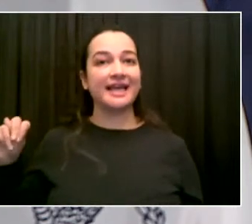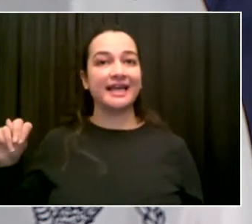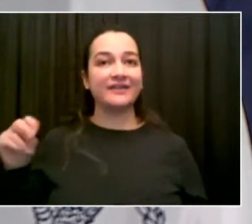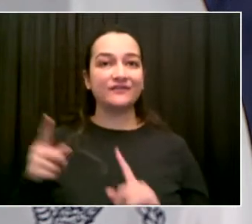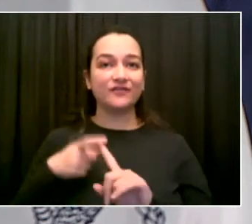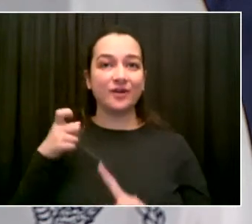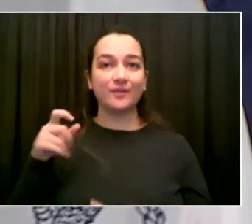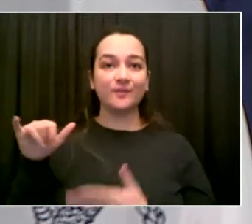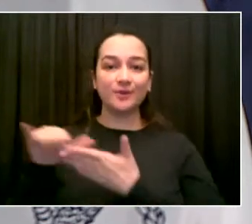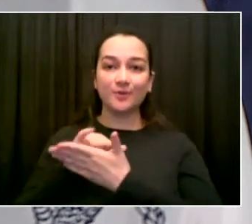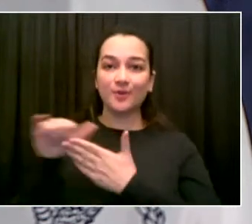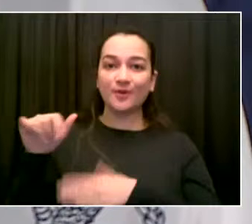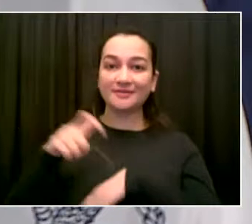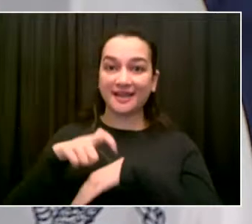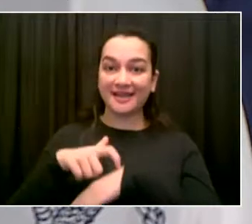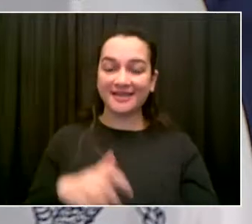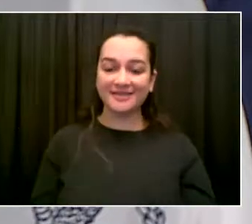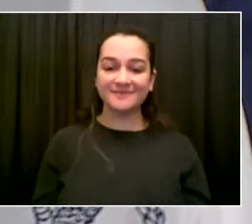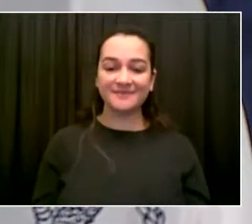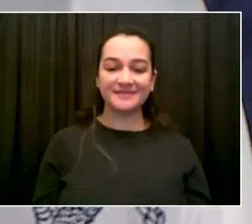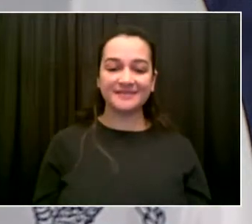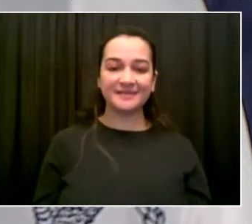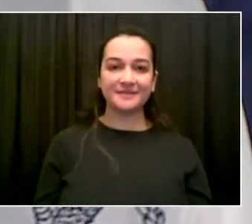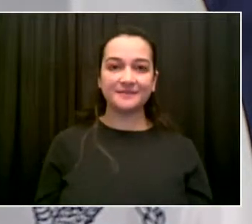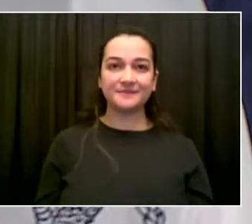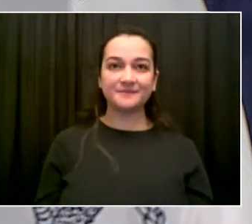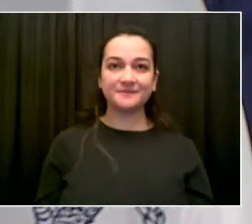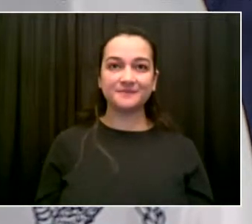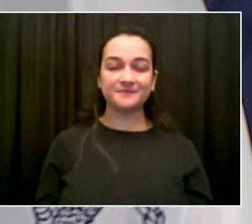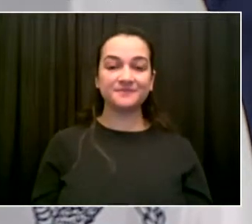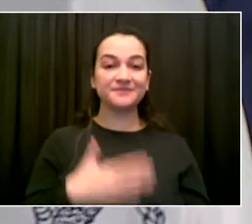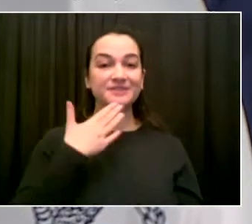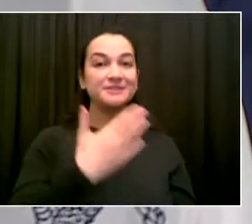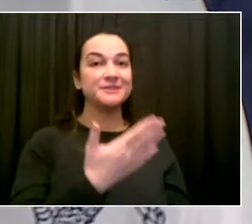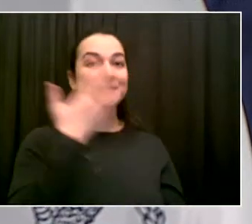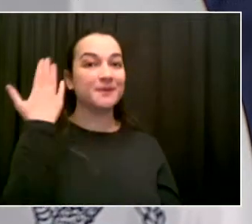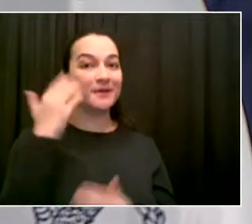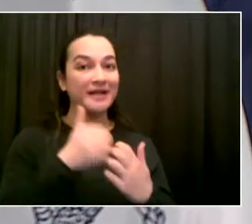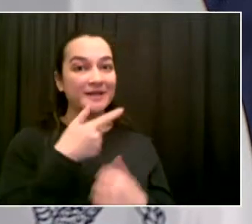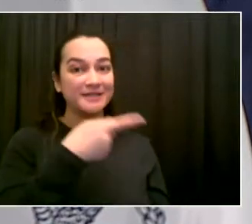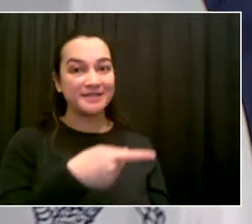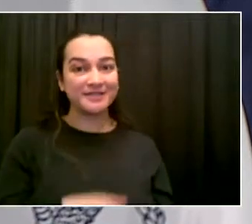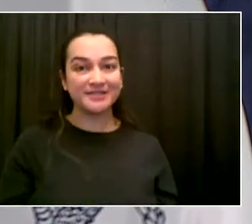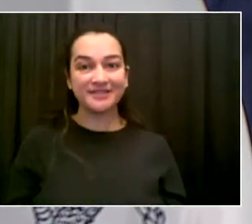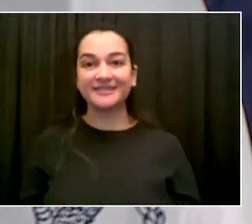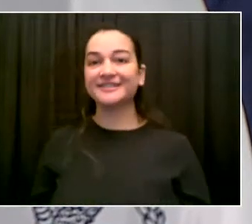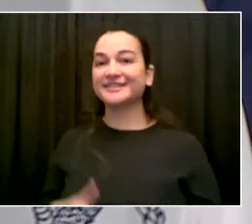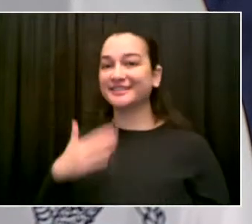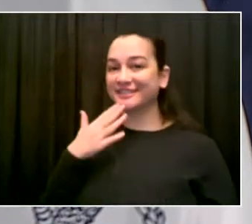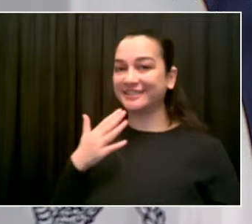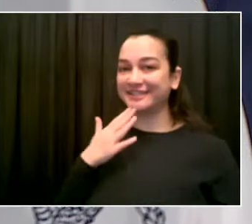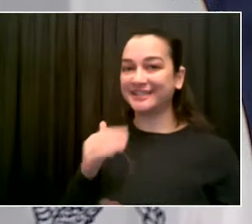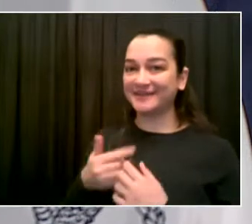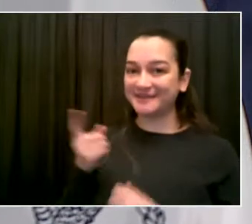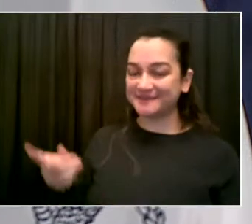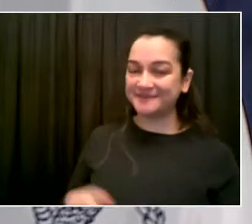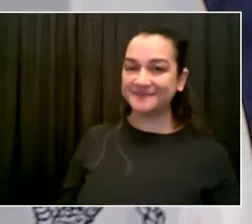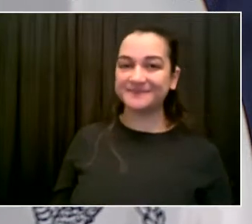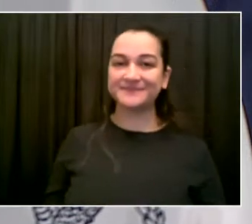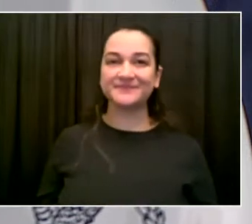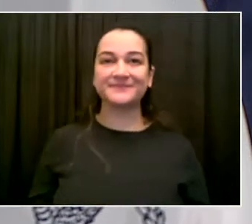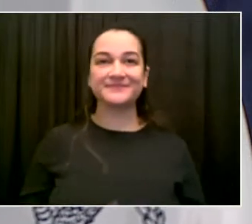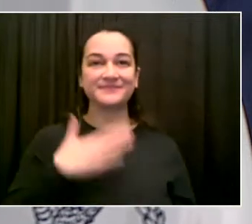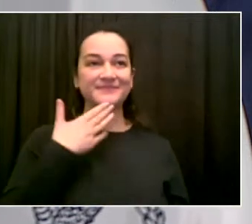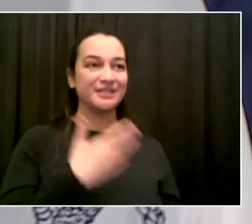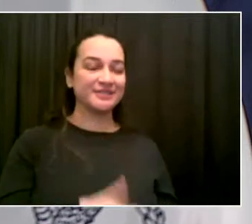Good morning, Mr. Mayor. How are you today? Good, Dan. How you been? I'm good. So, I'm working